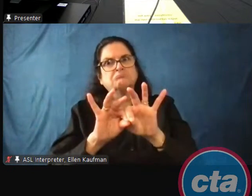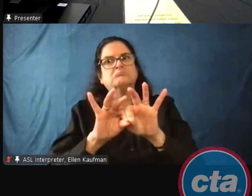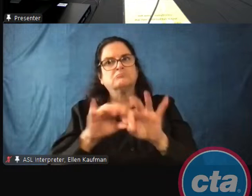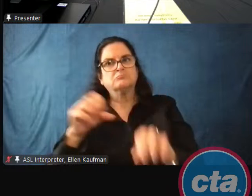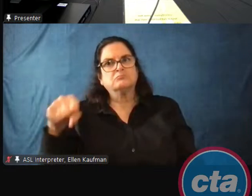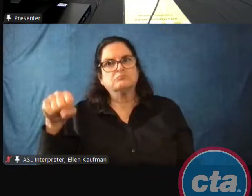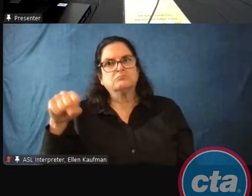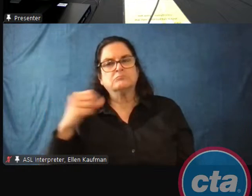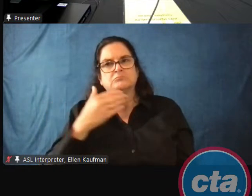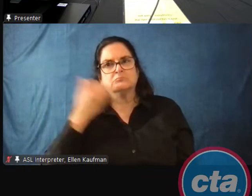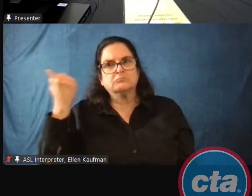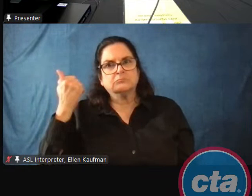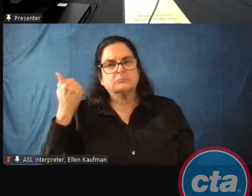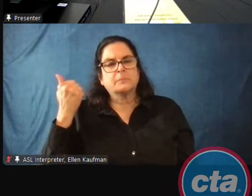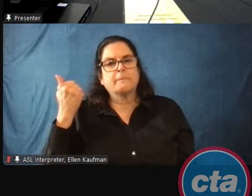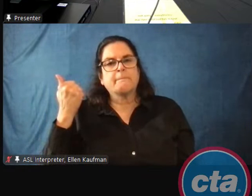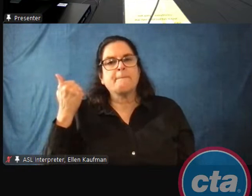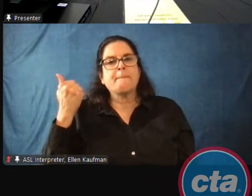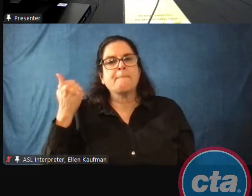lot of